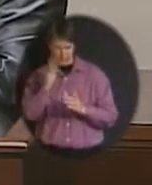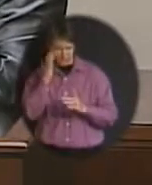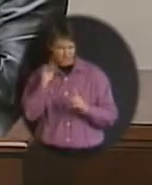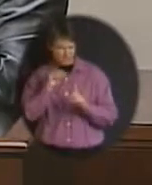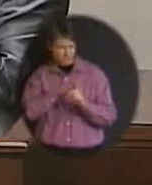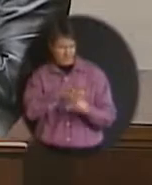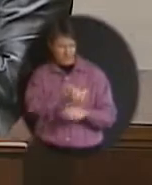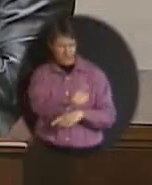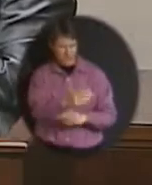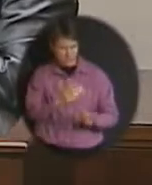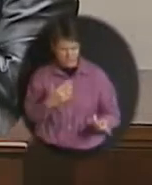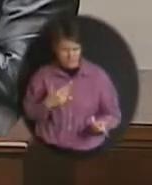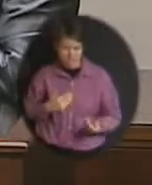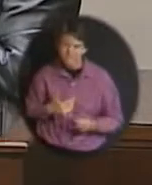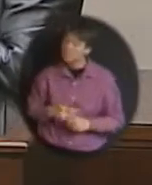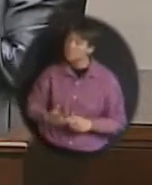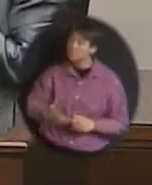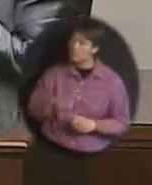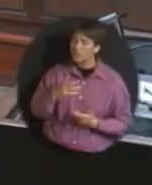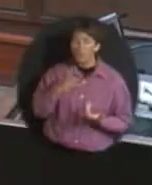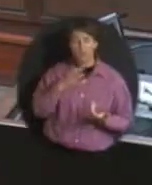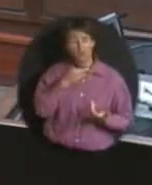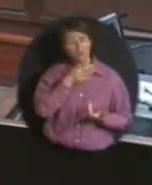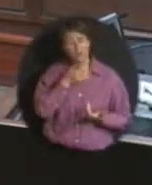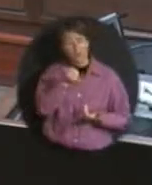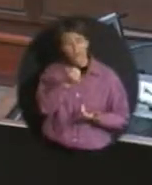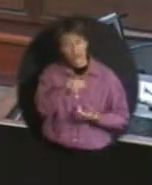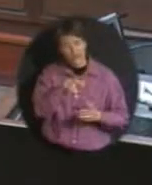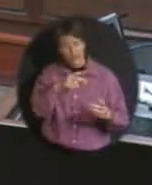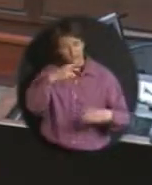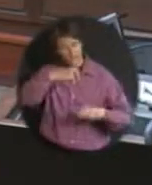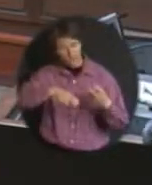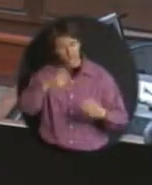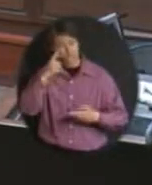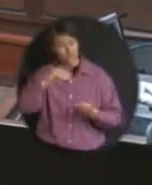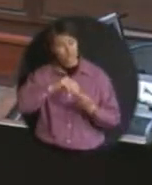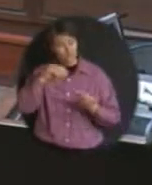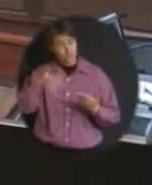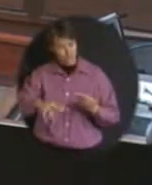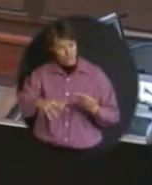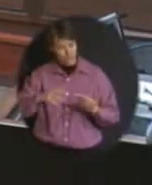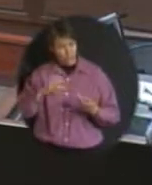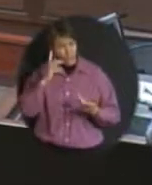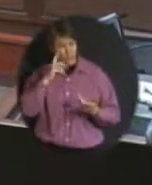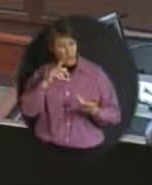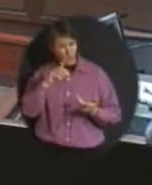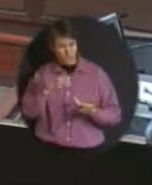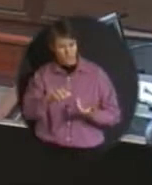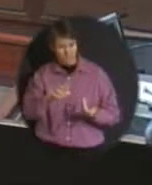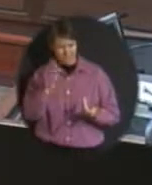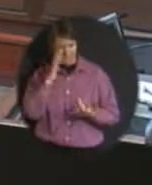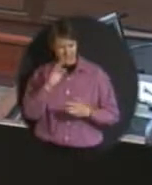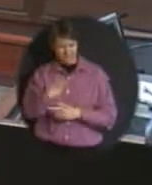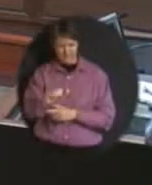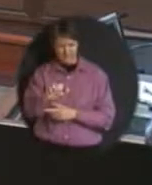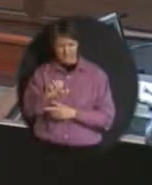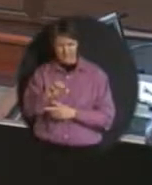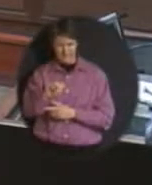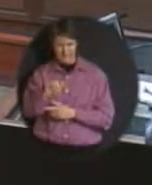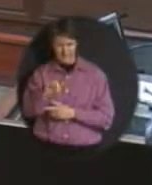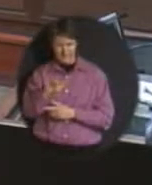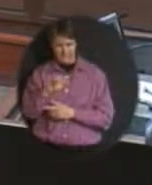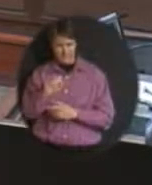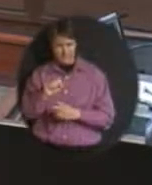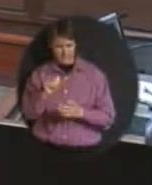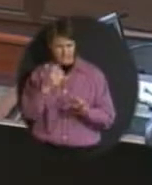Is there any difficulty for teachers in terms of the semantics of bullying? I read something in the paper the other